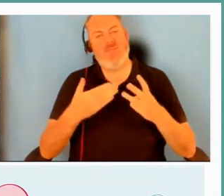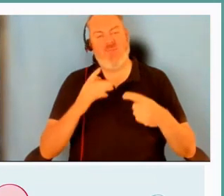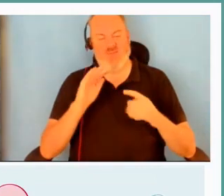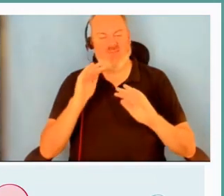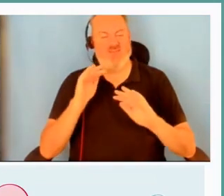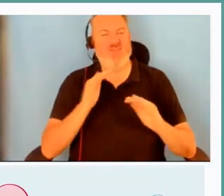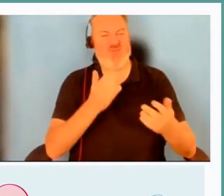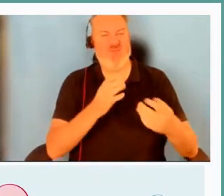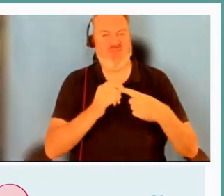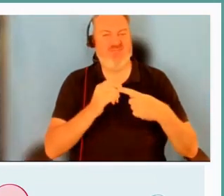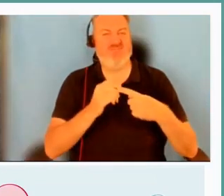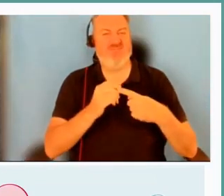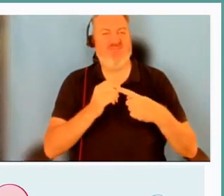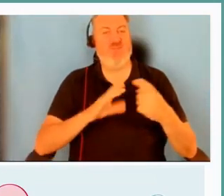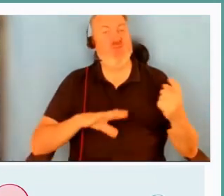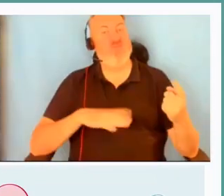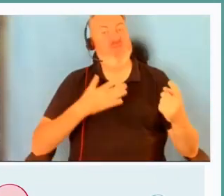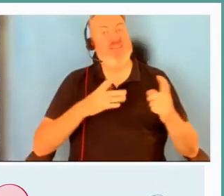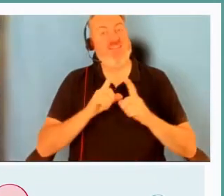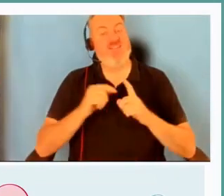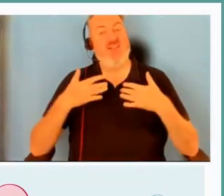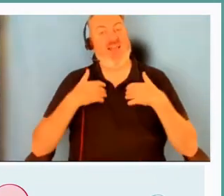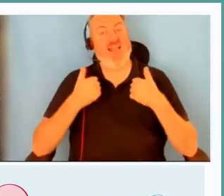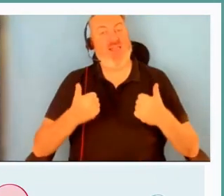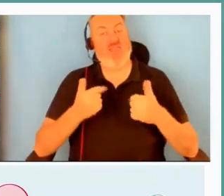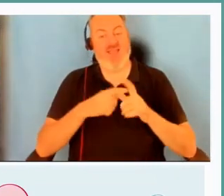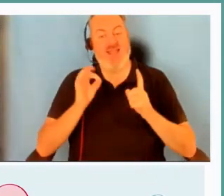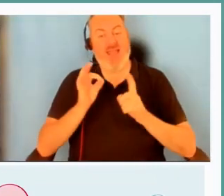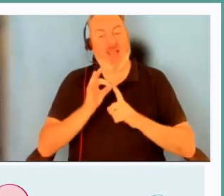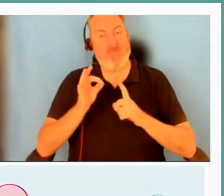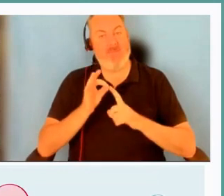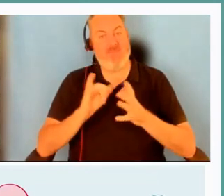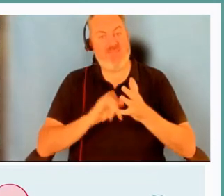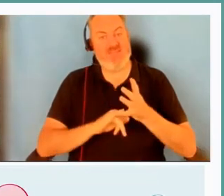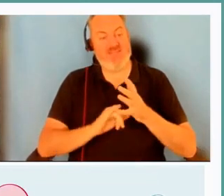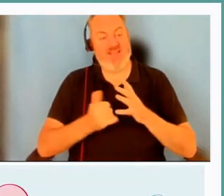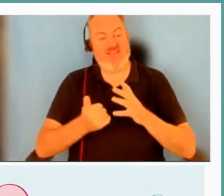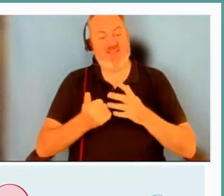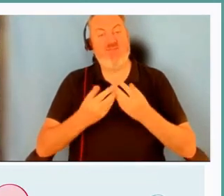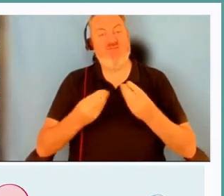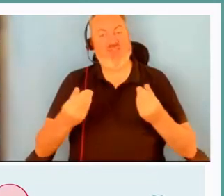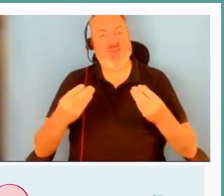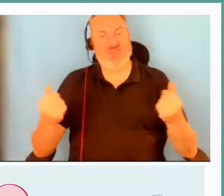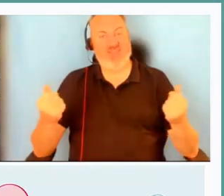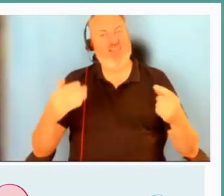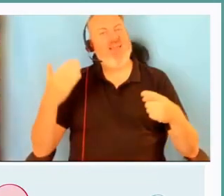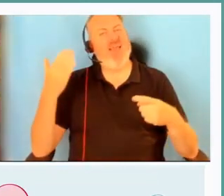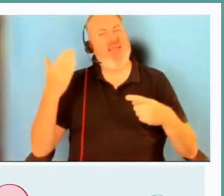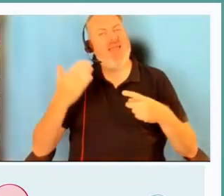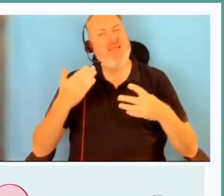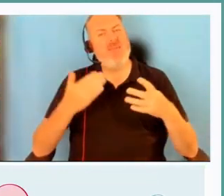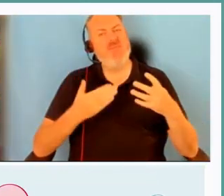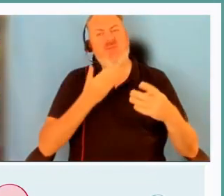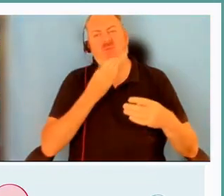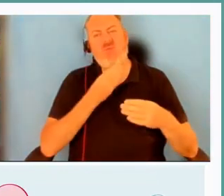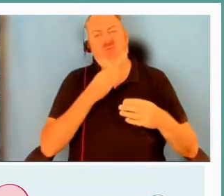introduction to some free digital health apps and resources. And the aim of today's workshop is to use digital